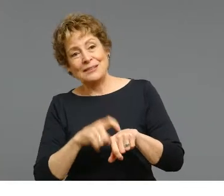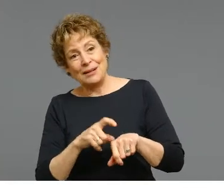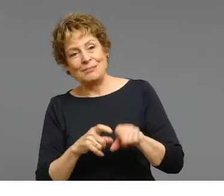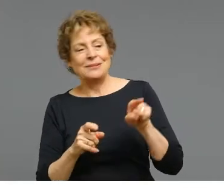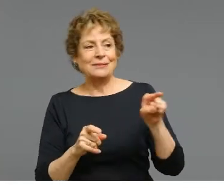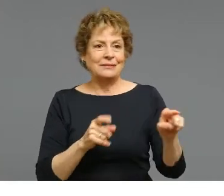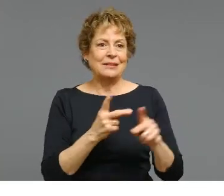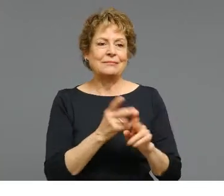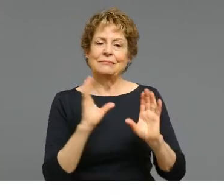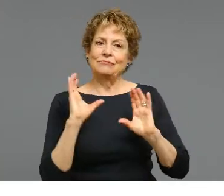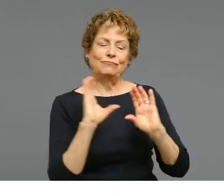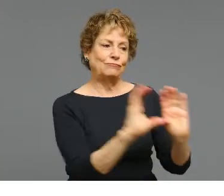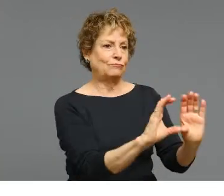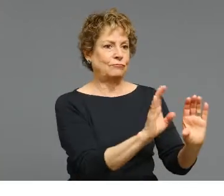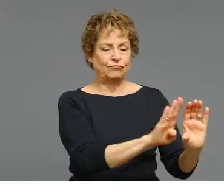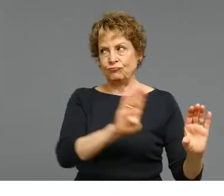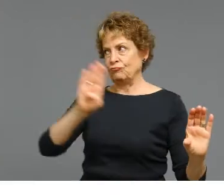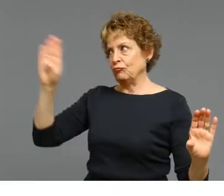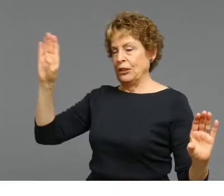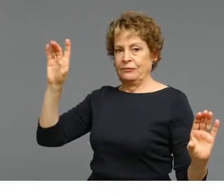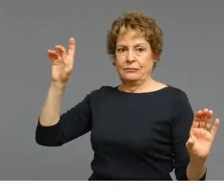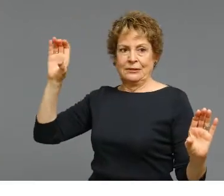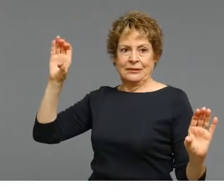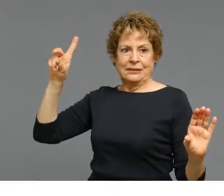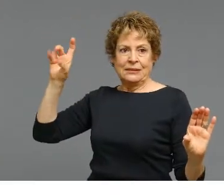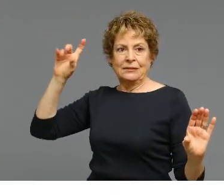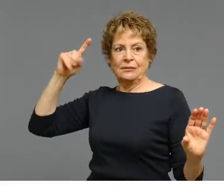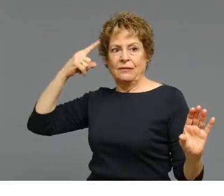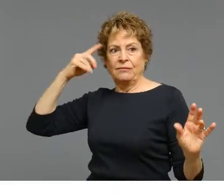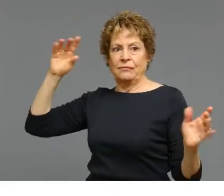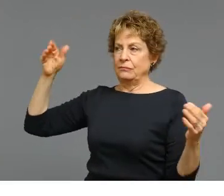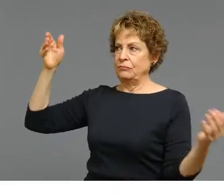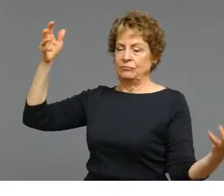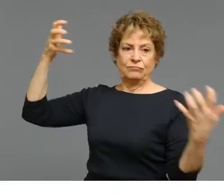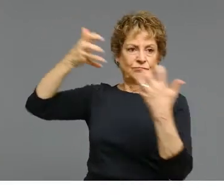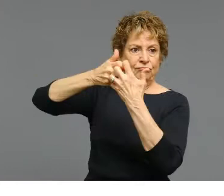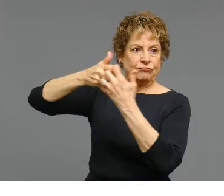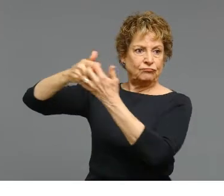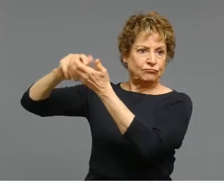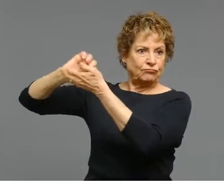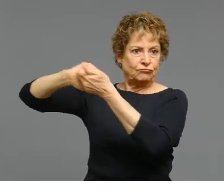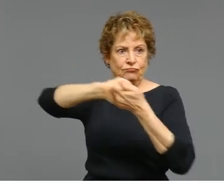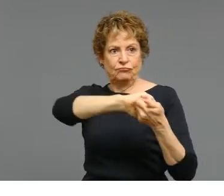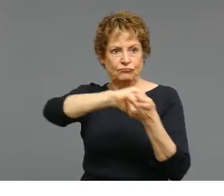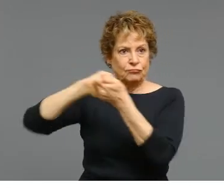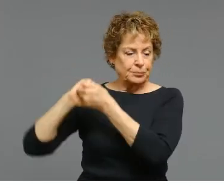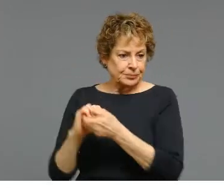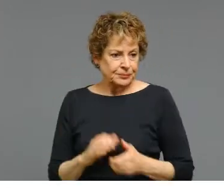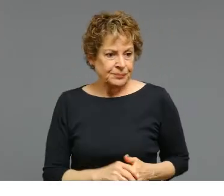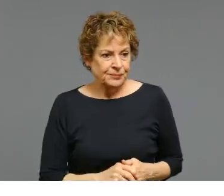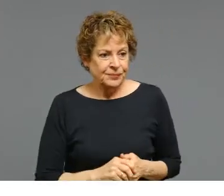add a very exciting feature to our Find Vaccine website. So if you go to